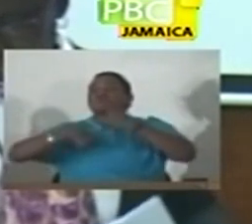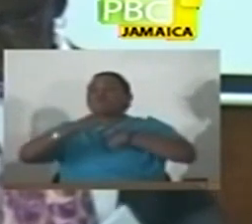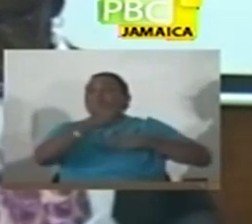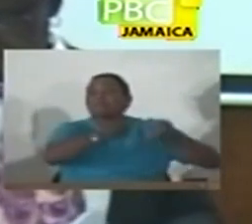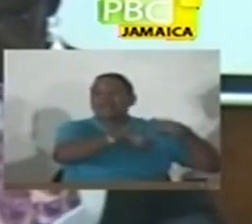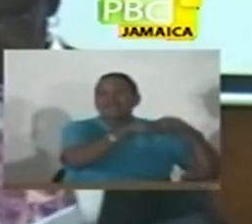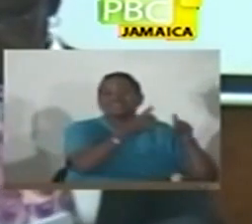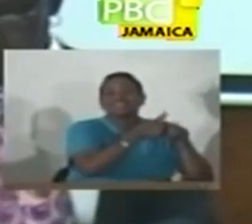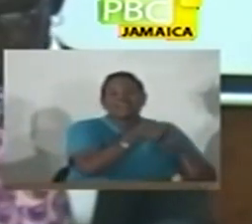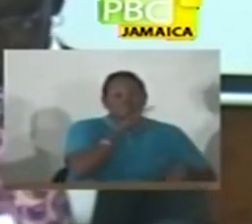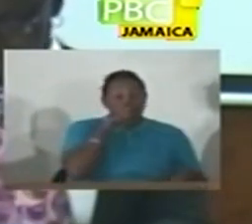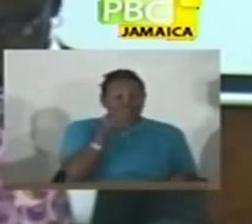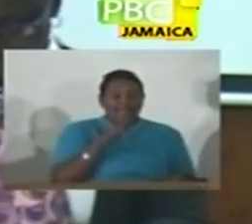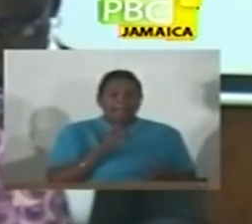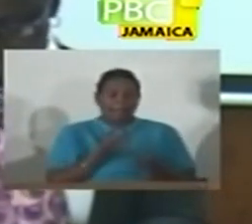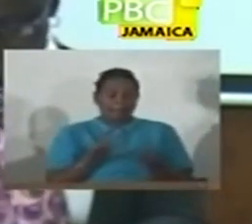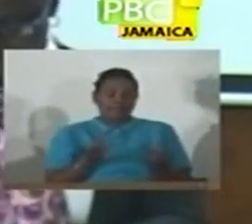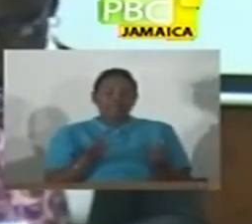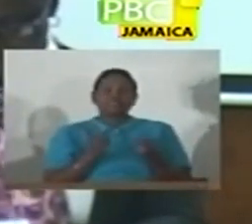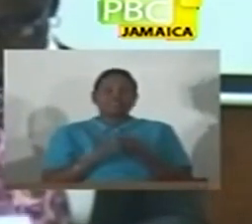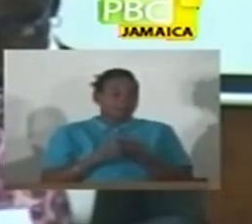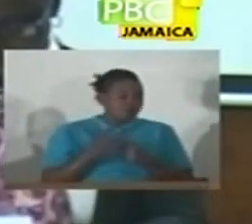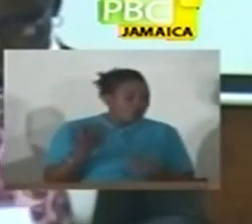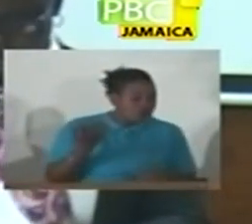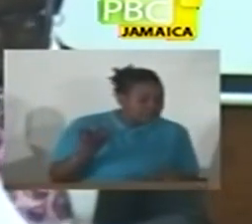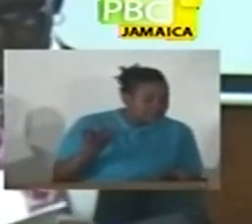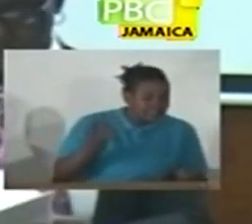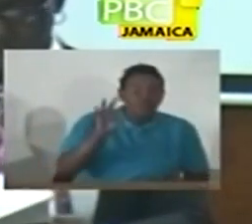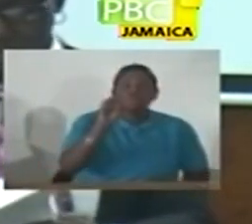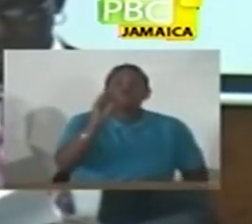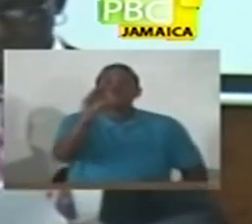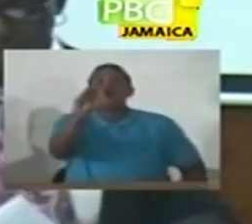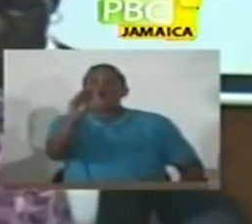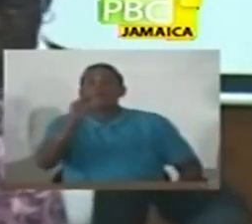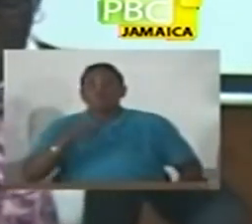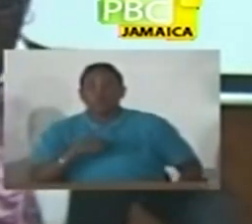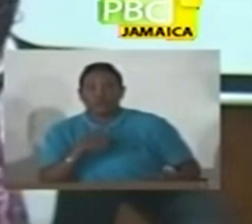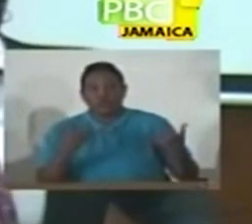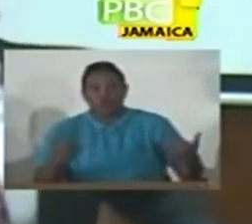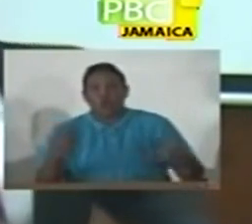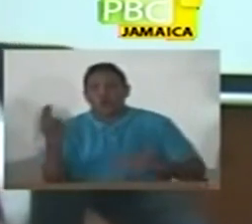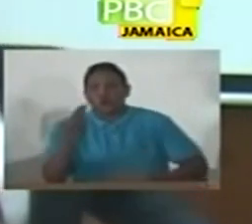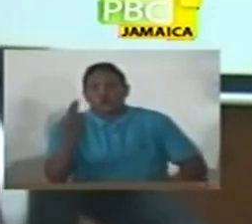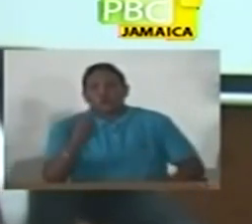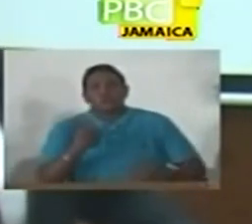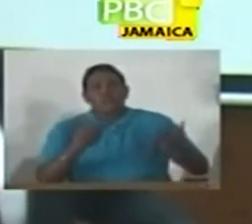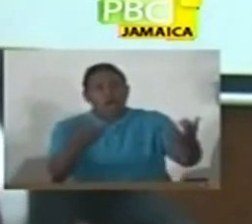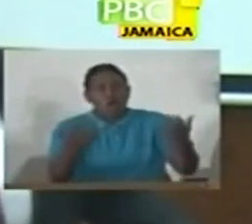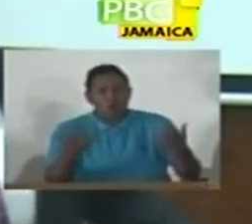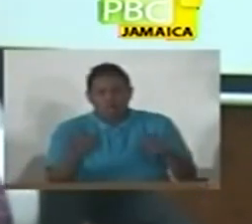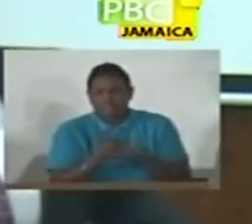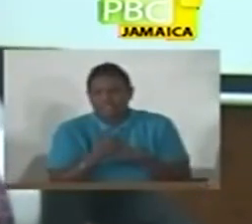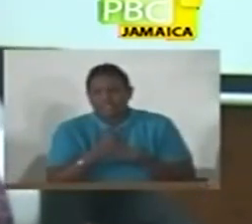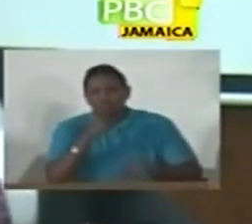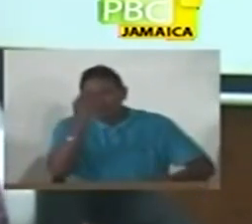the plastic and styrofoam we currently use. And I just want to say to you that